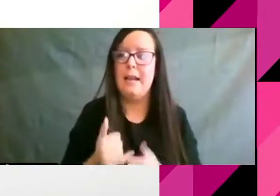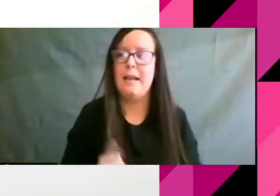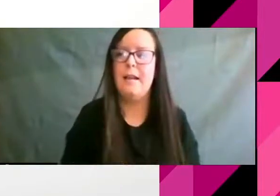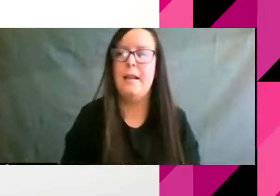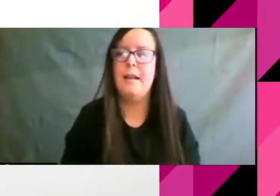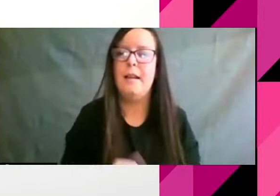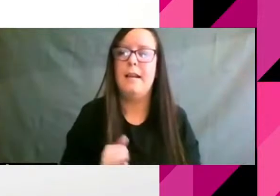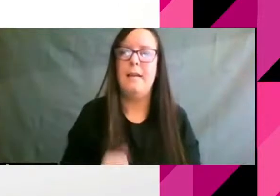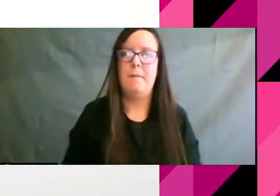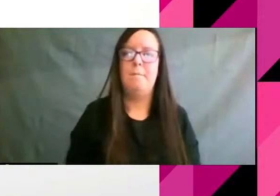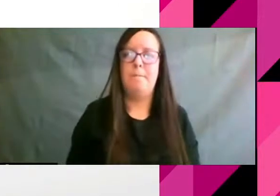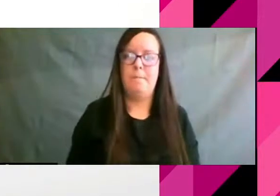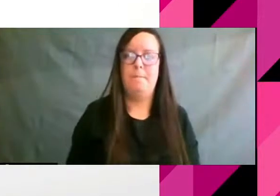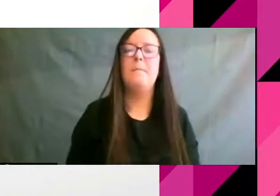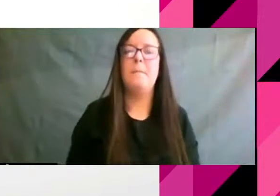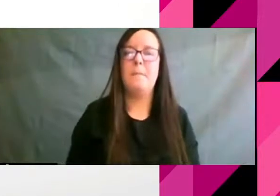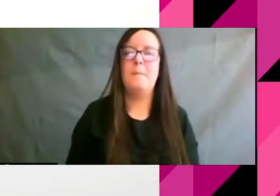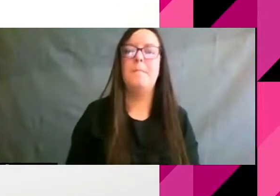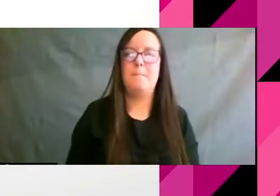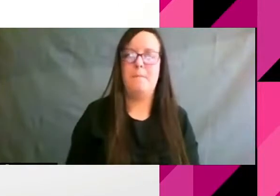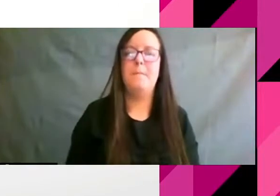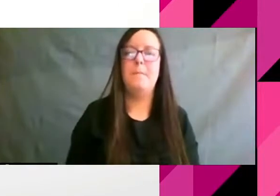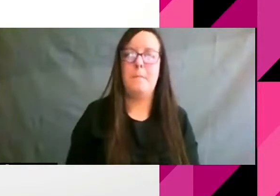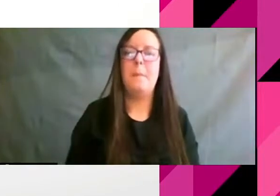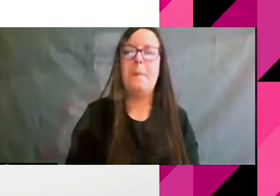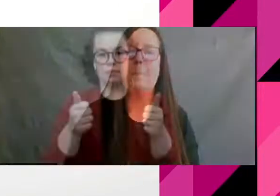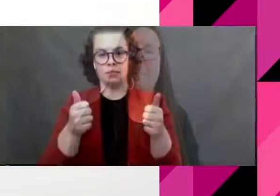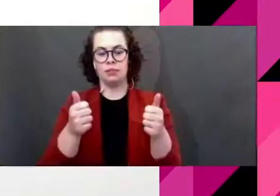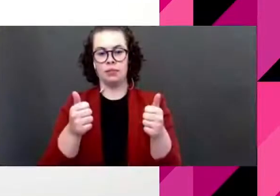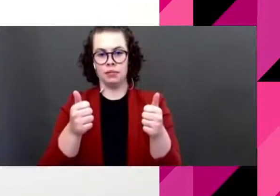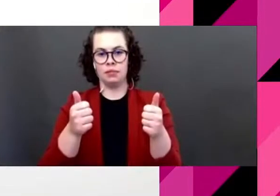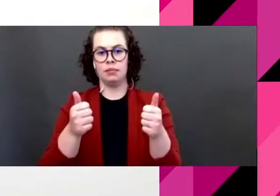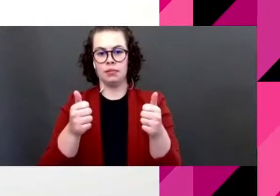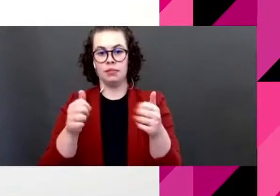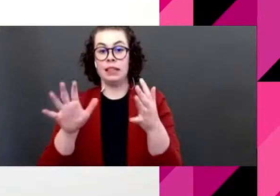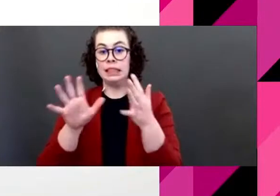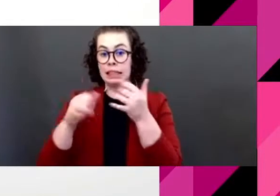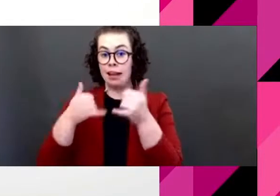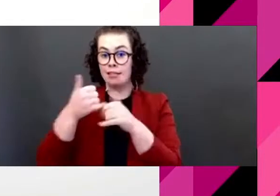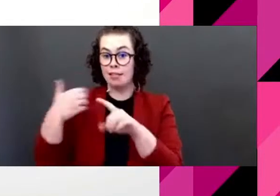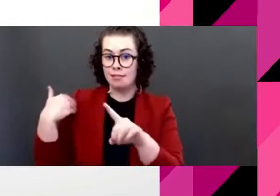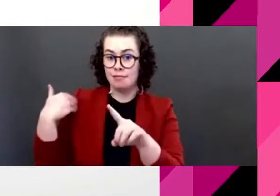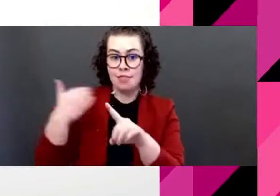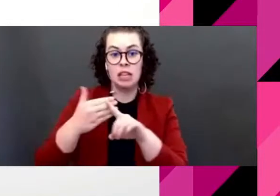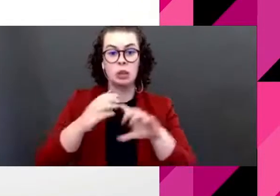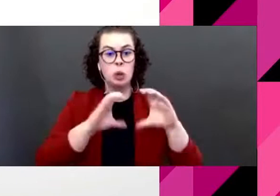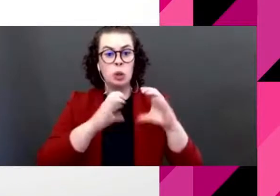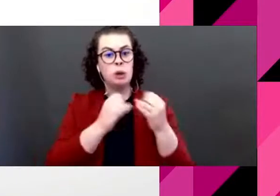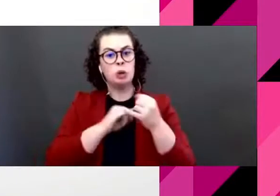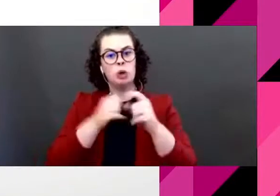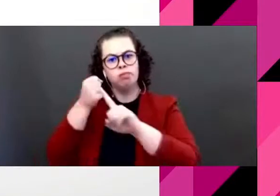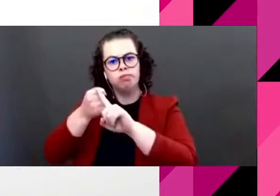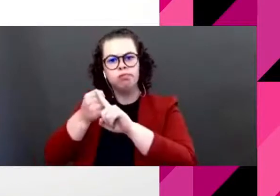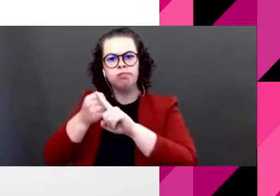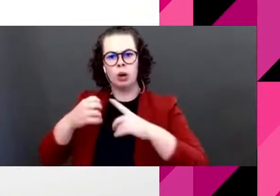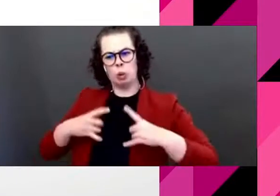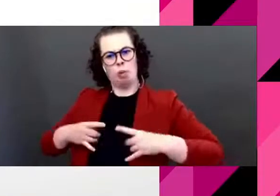of the convention, the human rights community working on disability rights has started